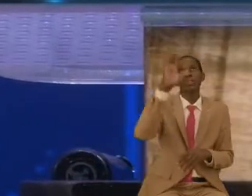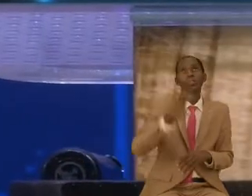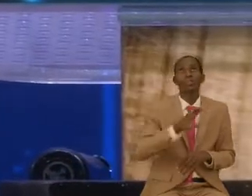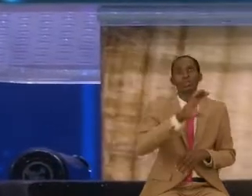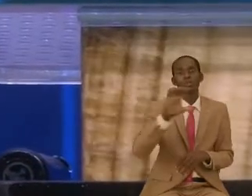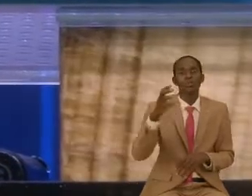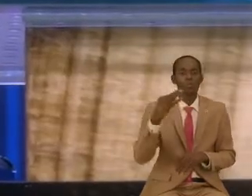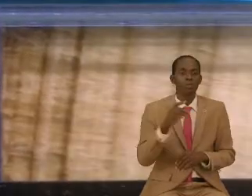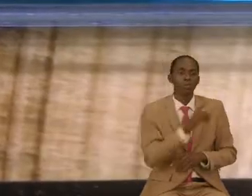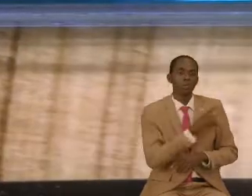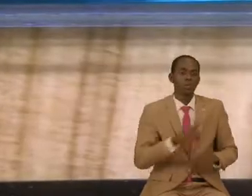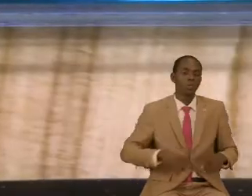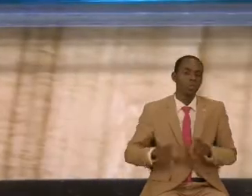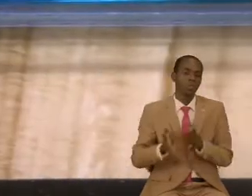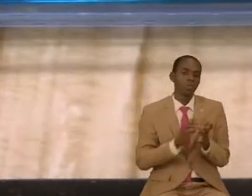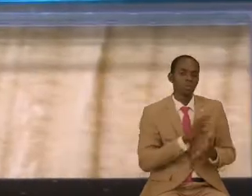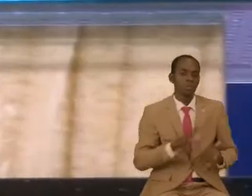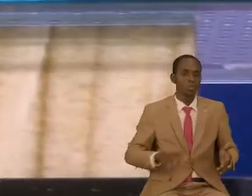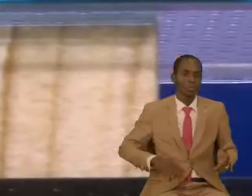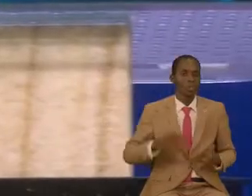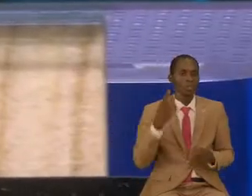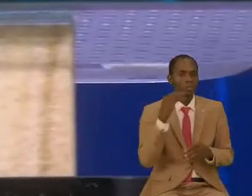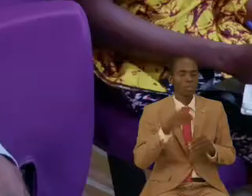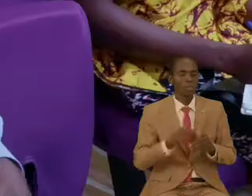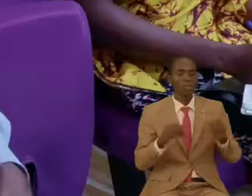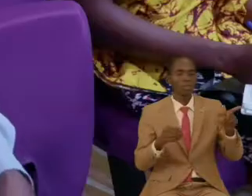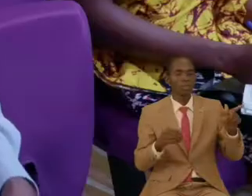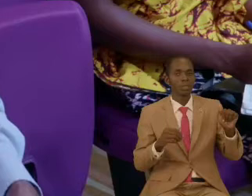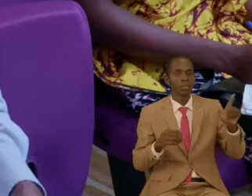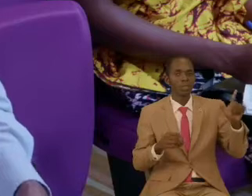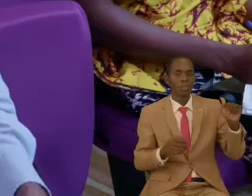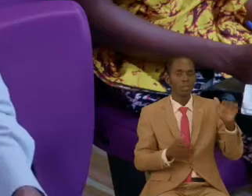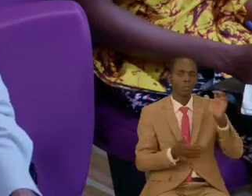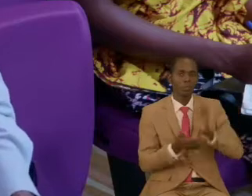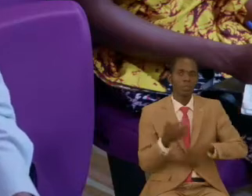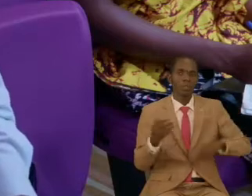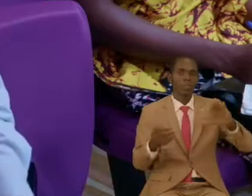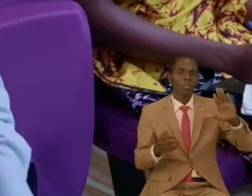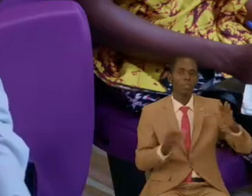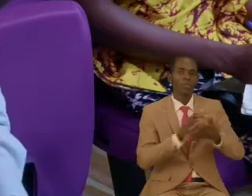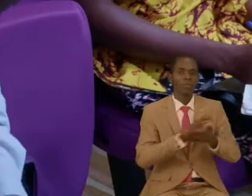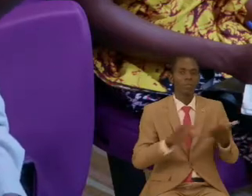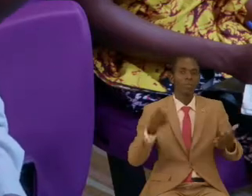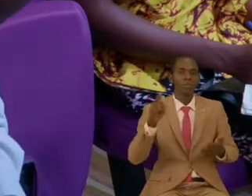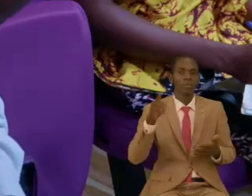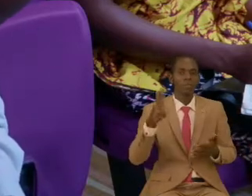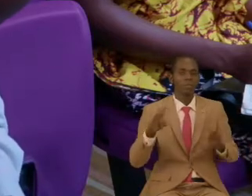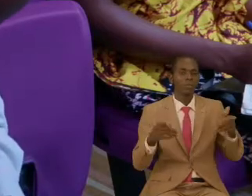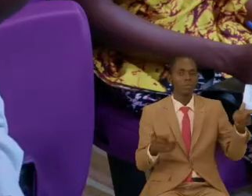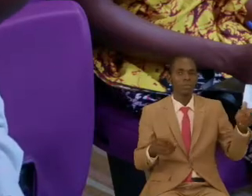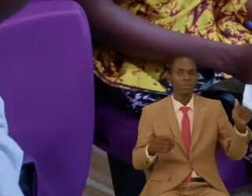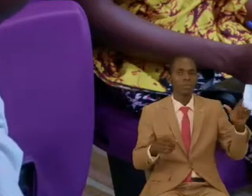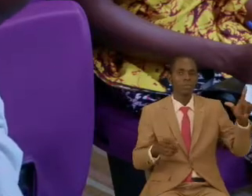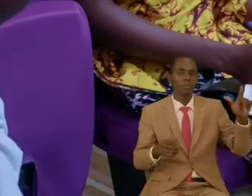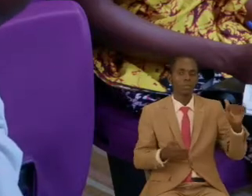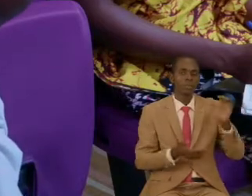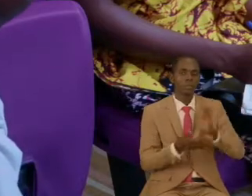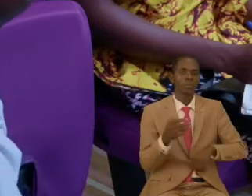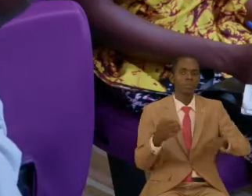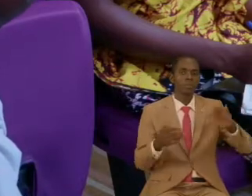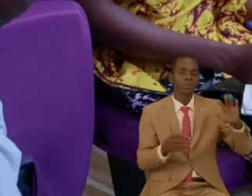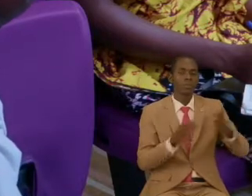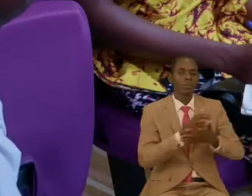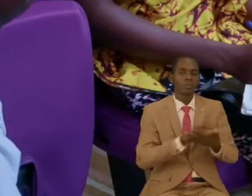Jesus Christ. Look at chapter 5 of Galatians, reading from verse 24. Galatians chapter